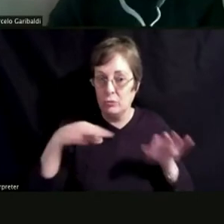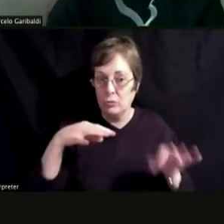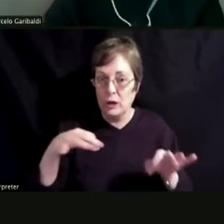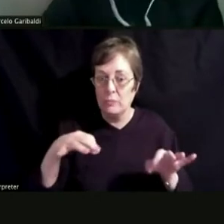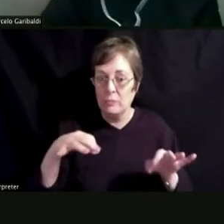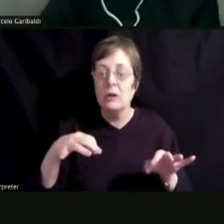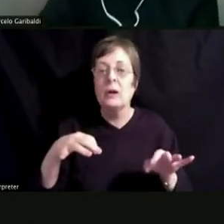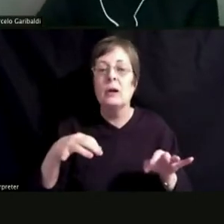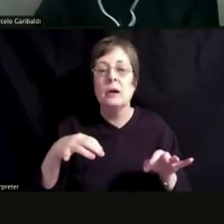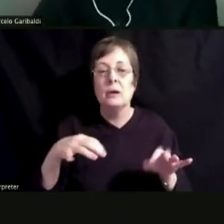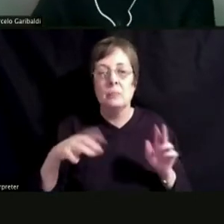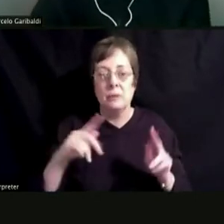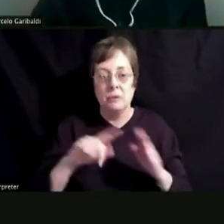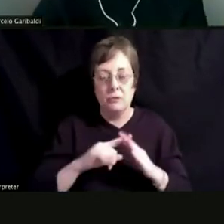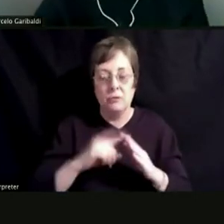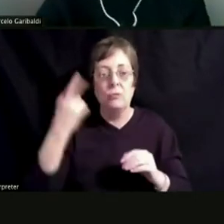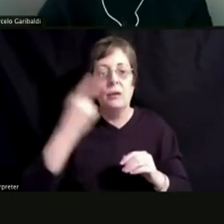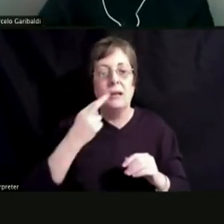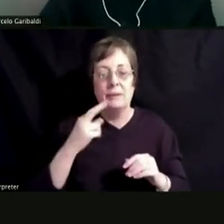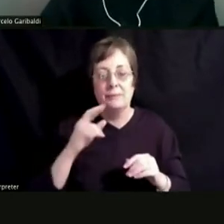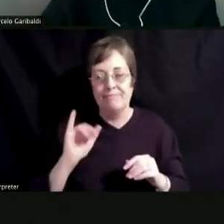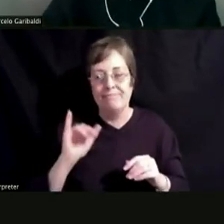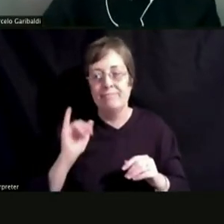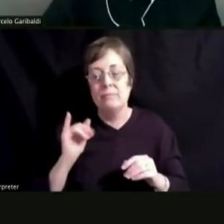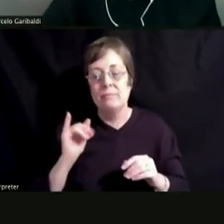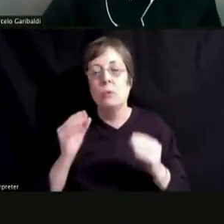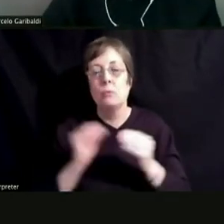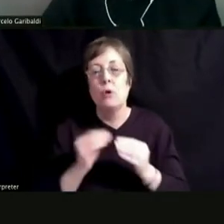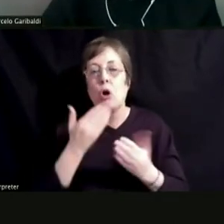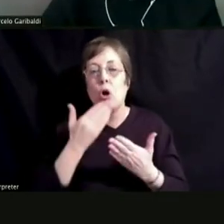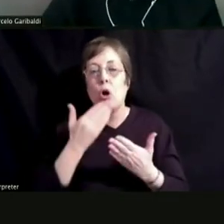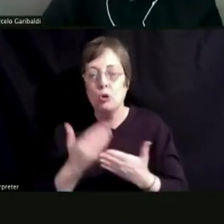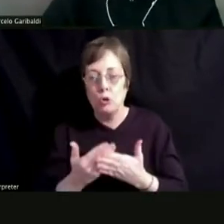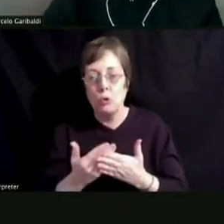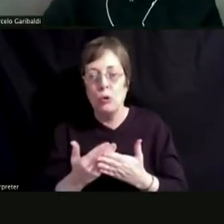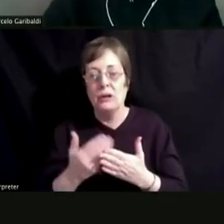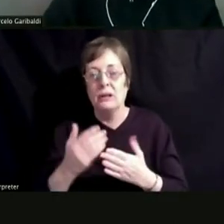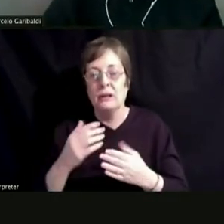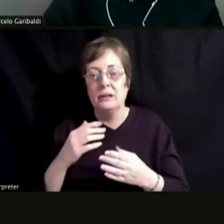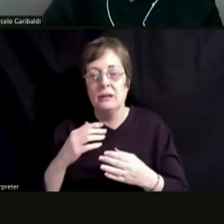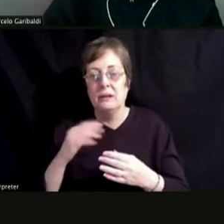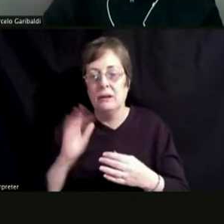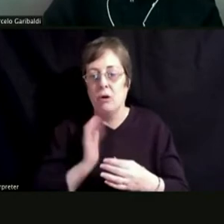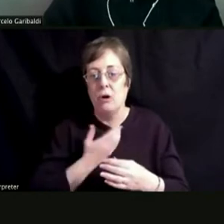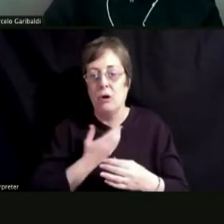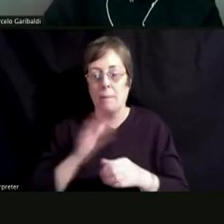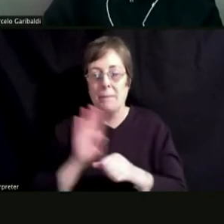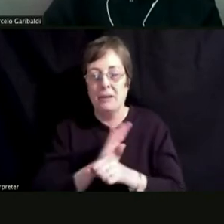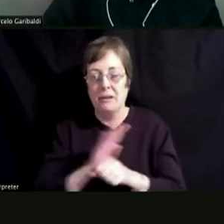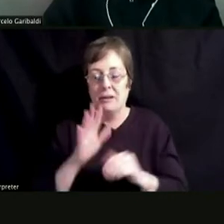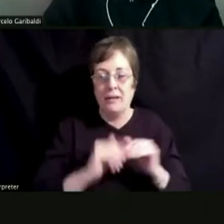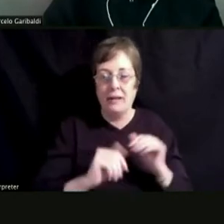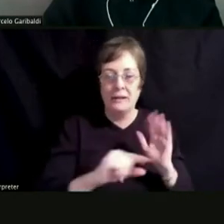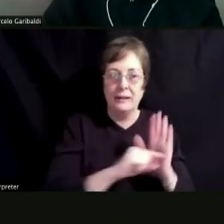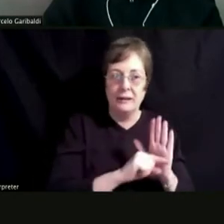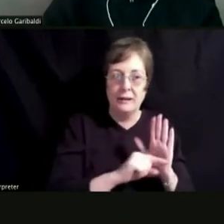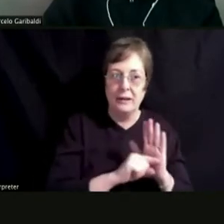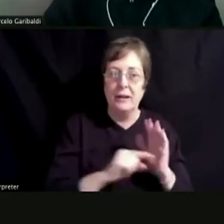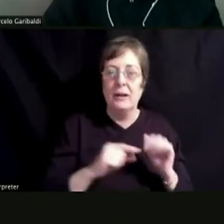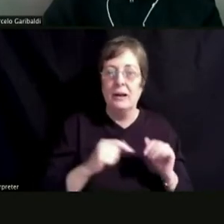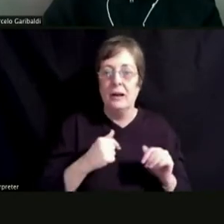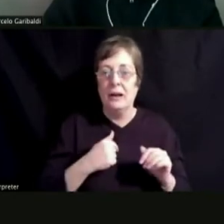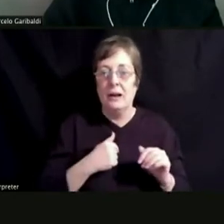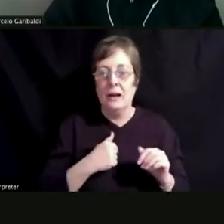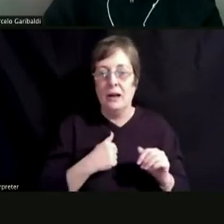that, hey, there's far more good then there is a downside to it. And you know, I would take offense to that, but I'm very proud